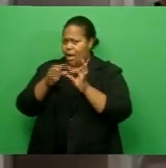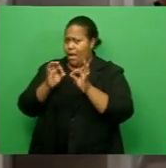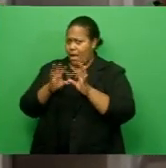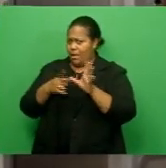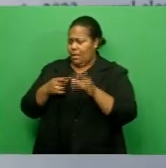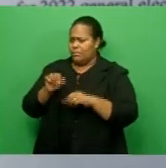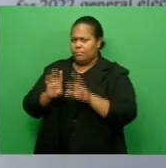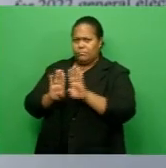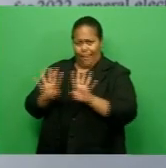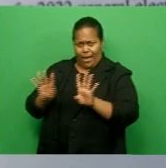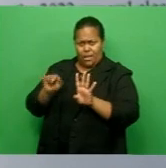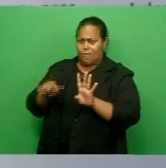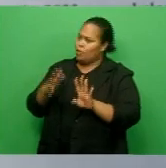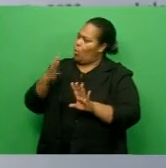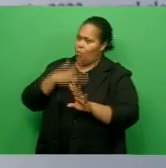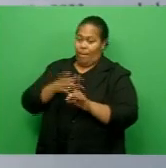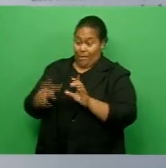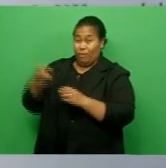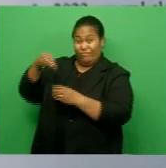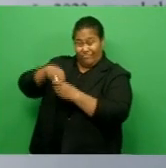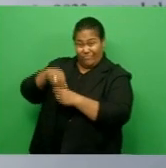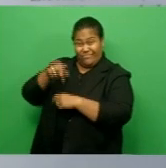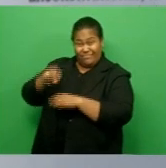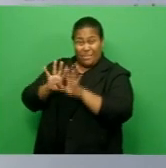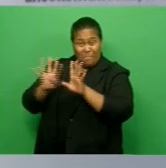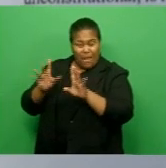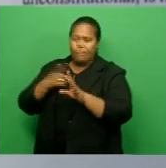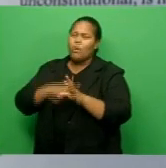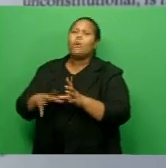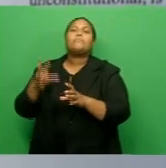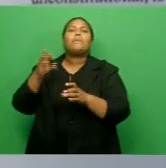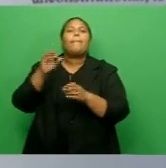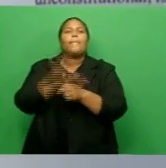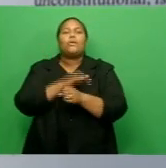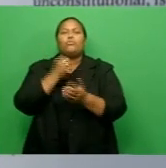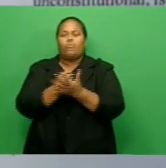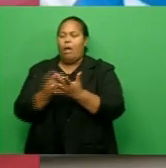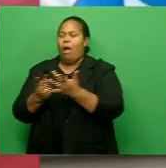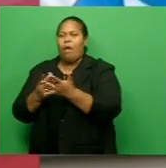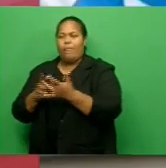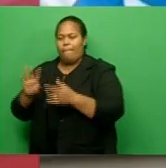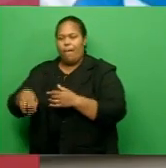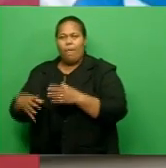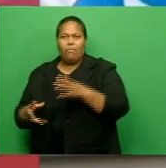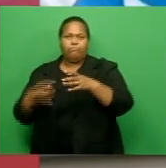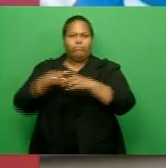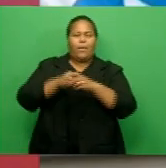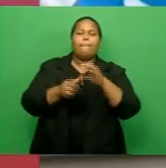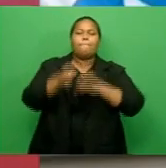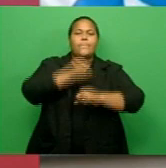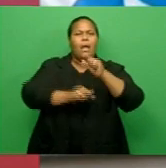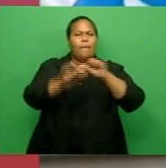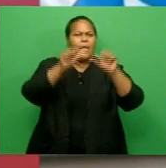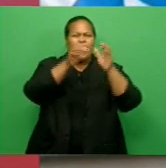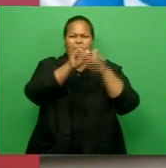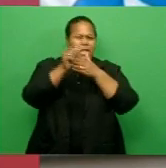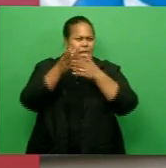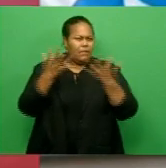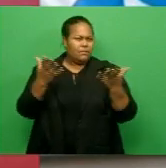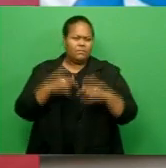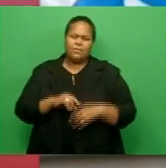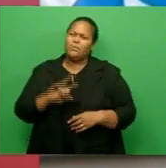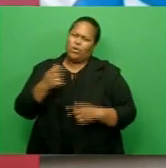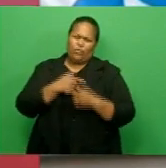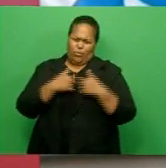William Ngavoka becomes SODELPA leader and Asiri Rondro gets appointed deputy. I think he's been brought in to do a specific